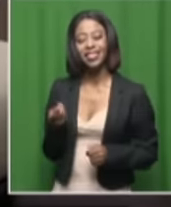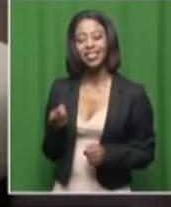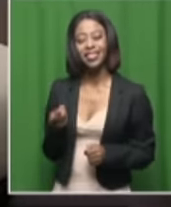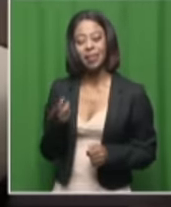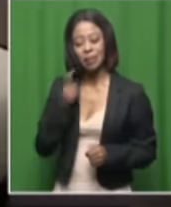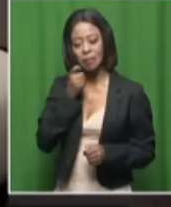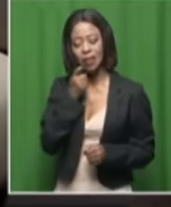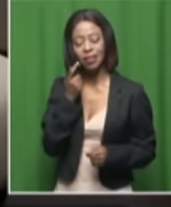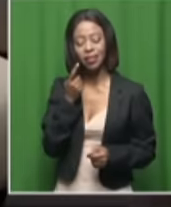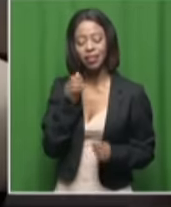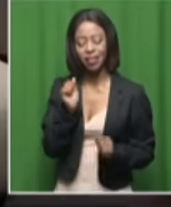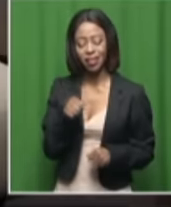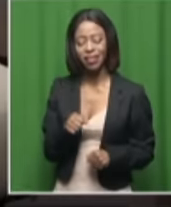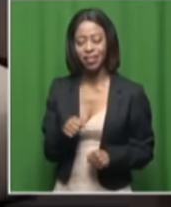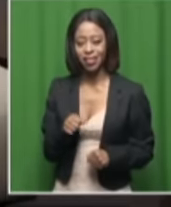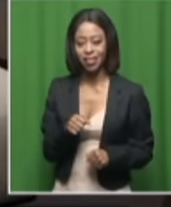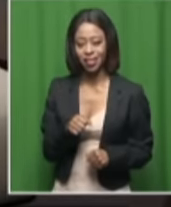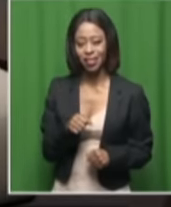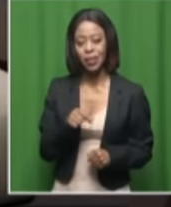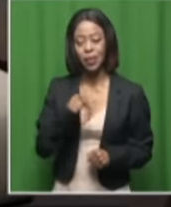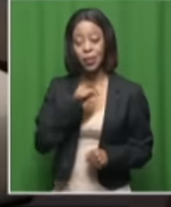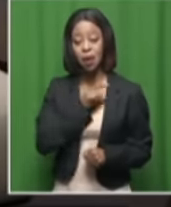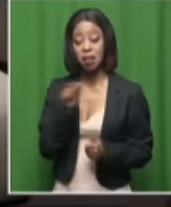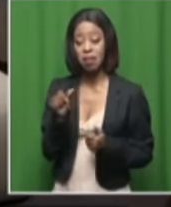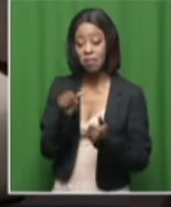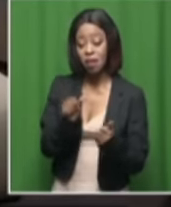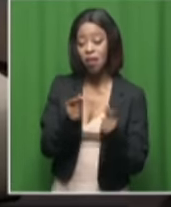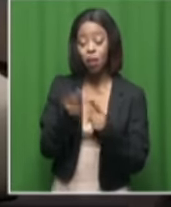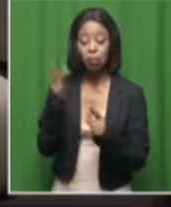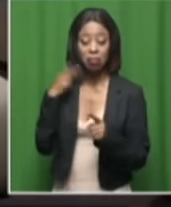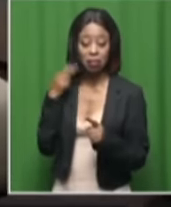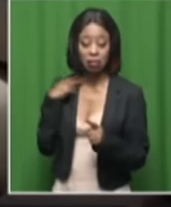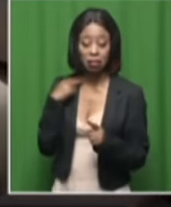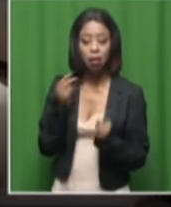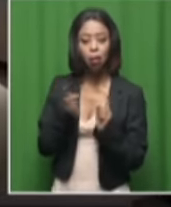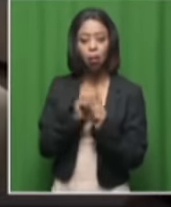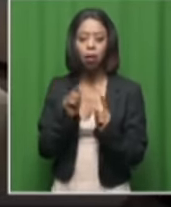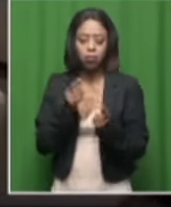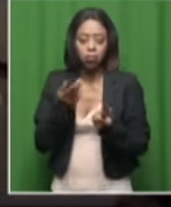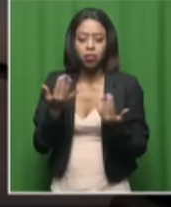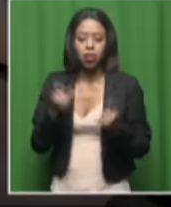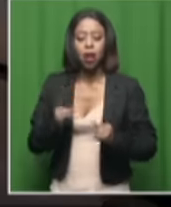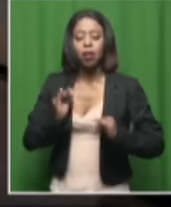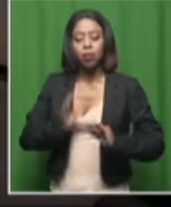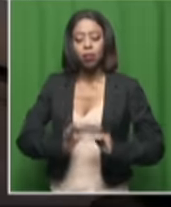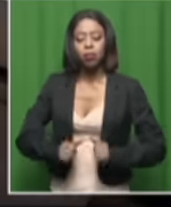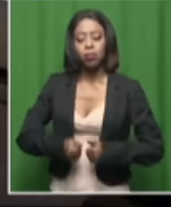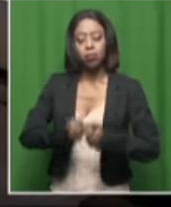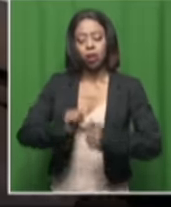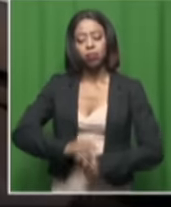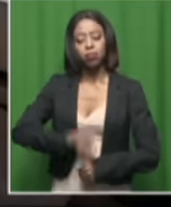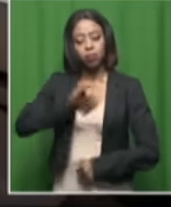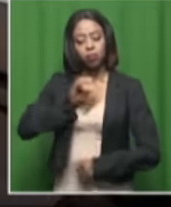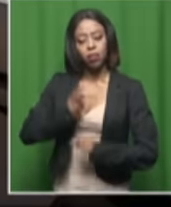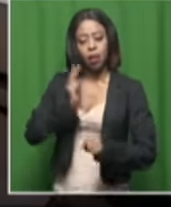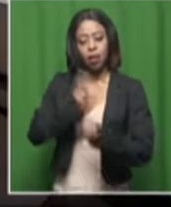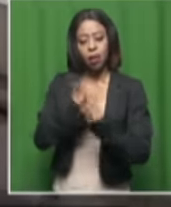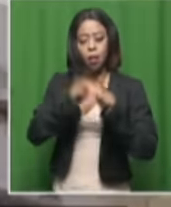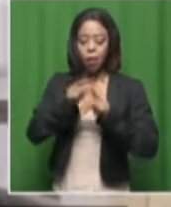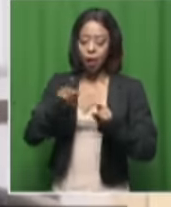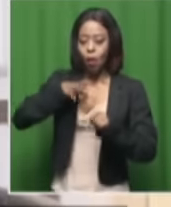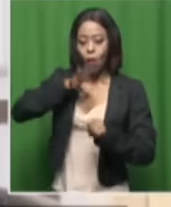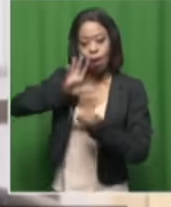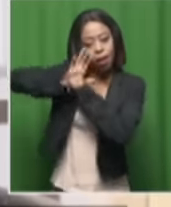young man, because such a good spirit, eh? He's coming back from that disappointment. But he's over and done with now. And we don't want to put him in